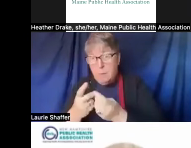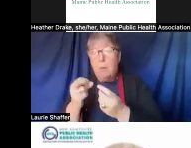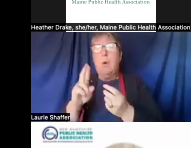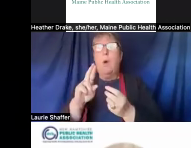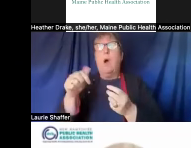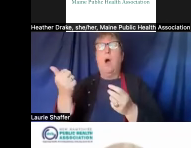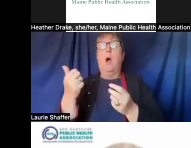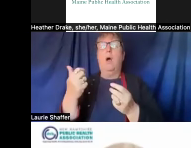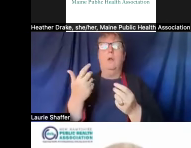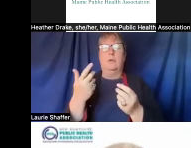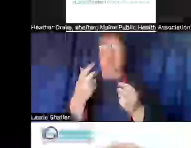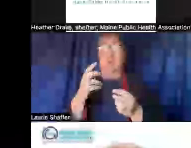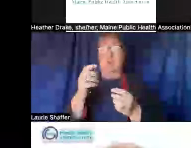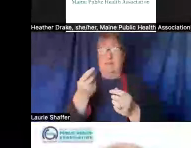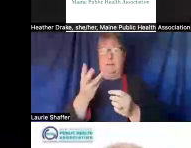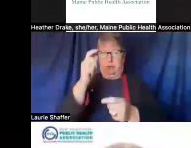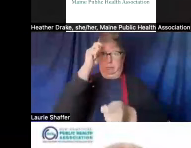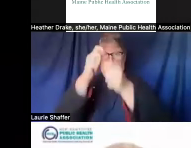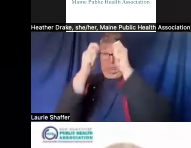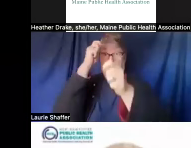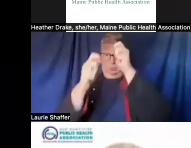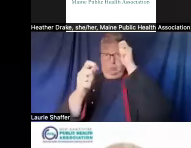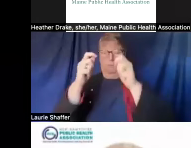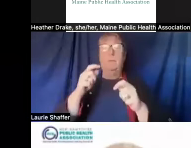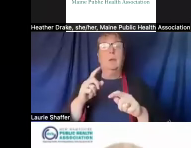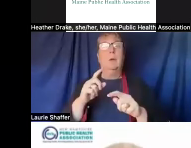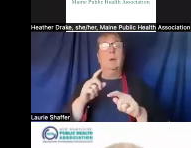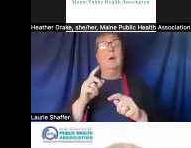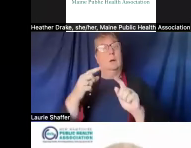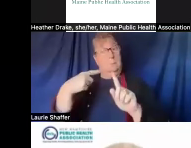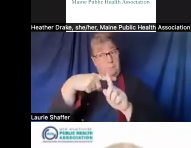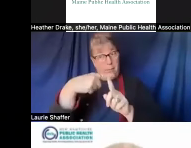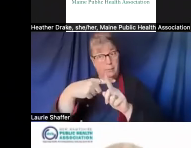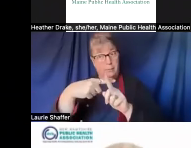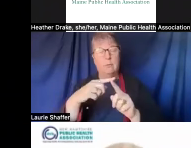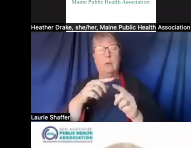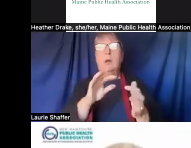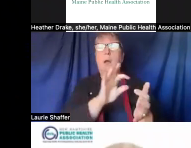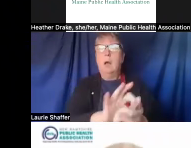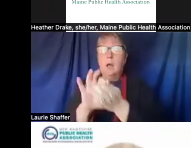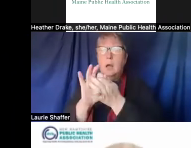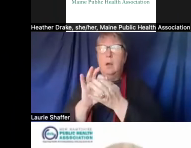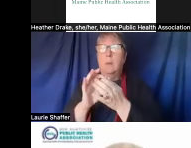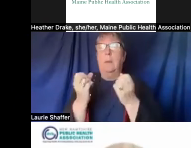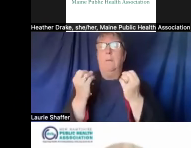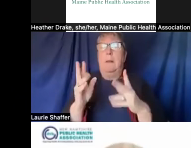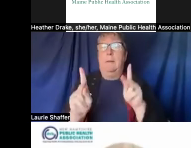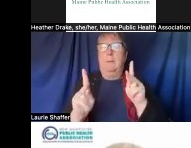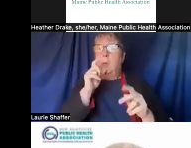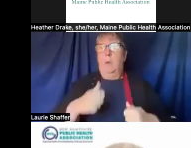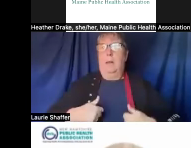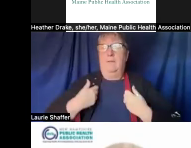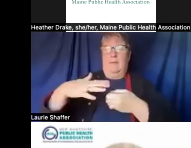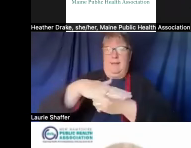But because of this, they're really well connected to the residents, and they're an important point of contact for the local communities.